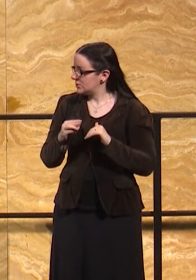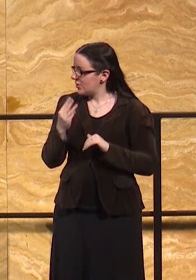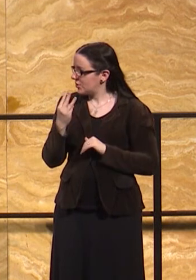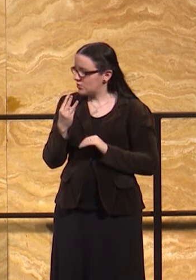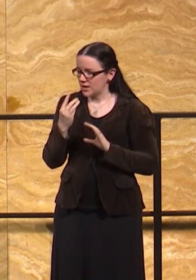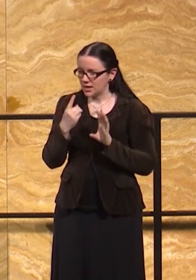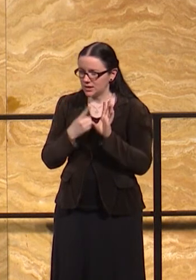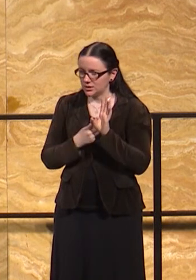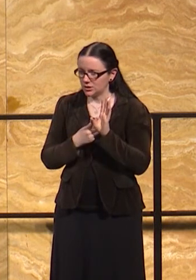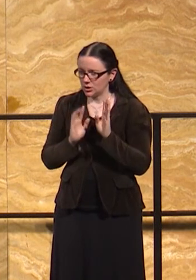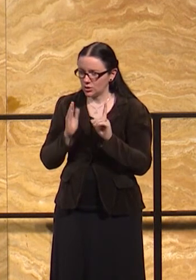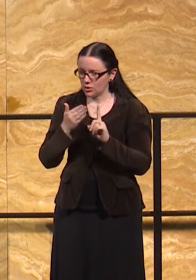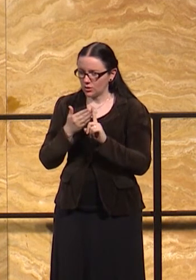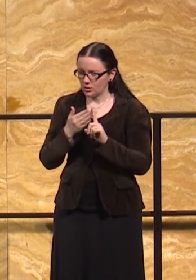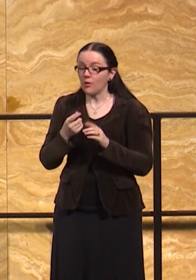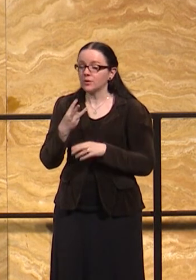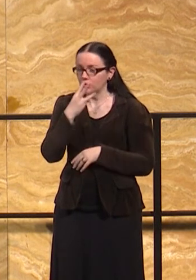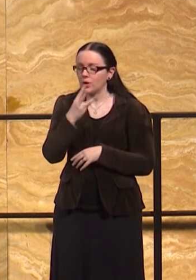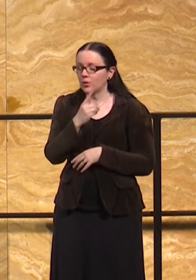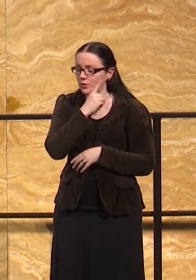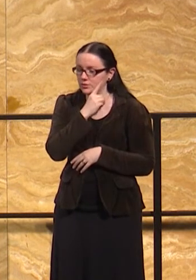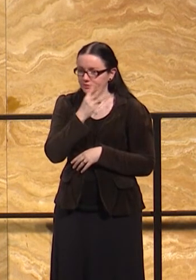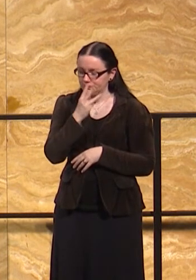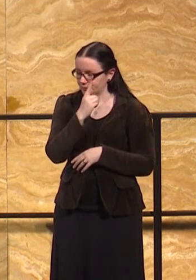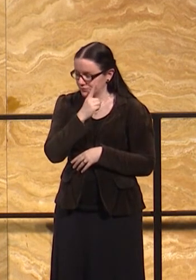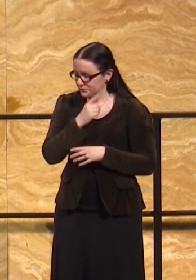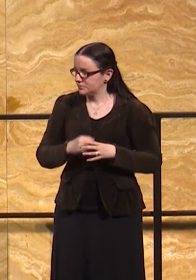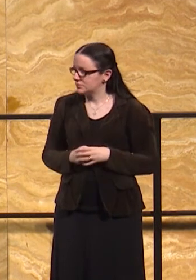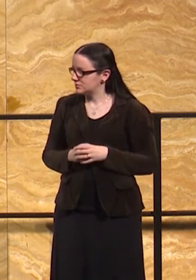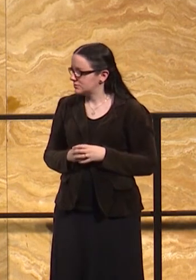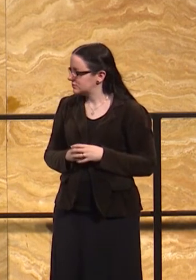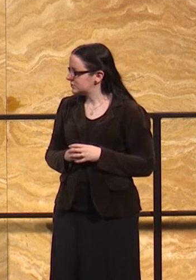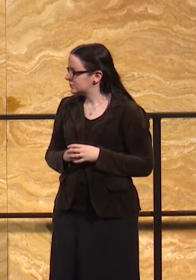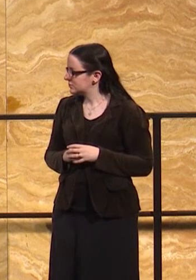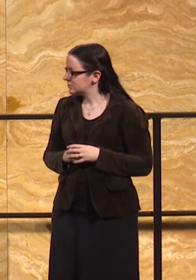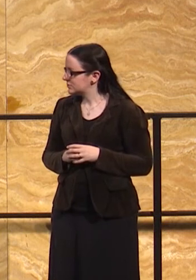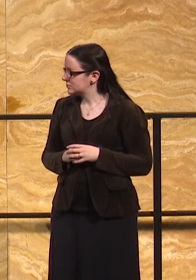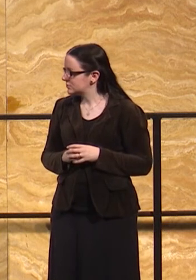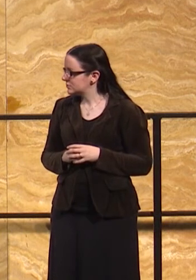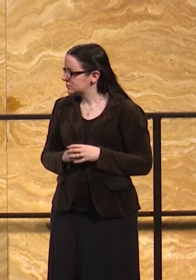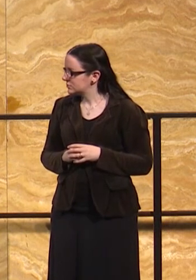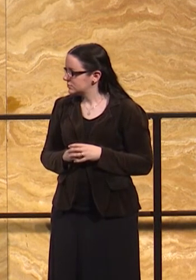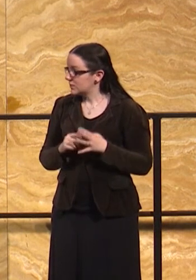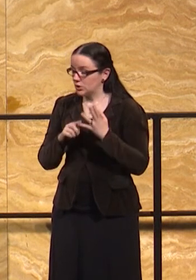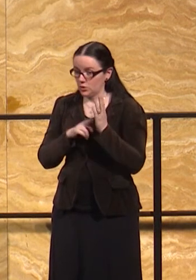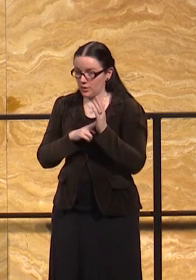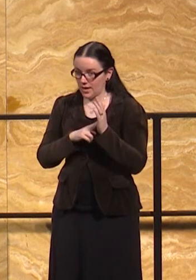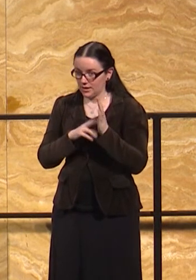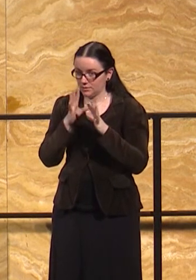When we did a report, the high-level panel on UN peace operations,